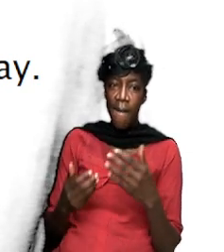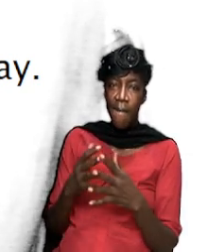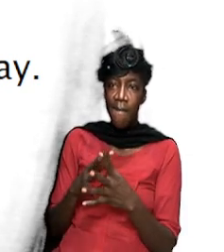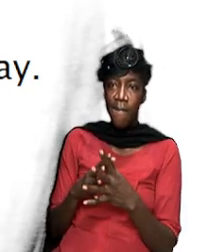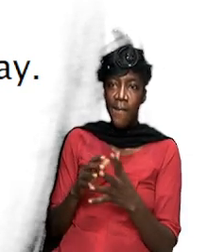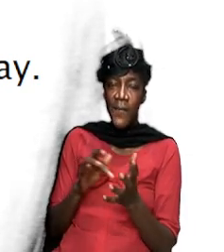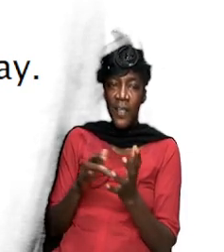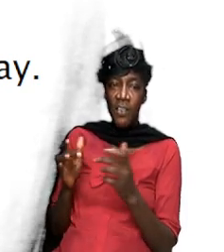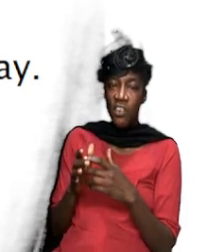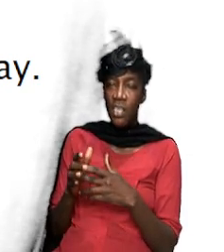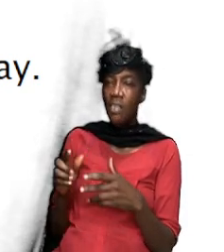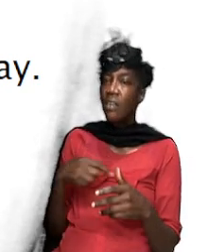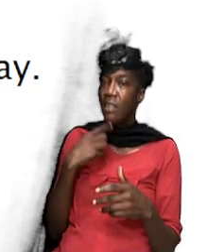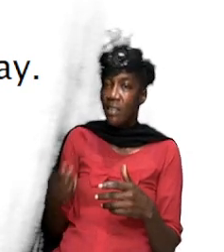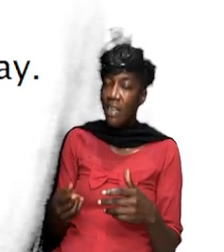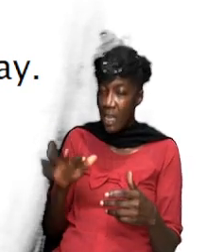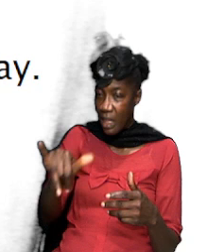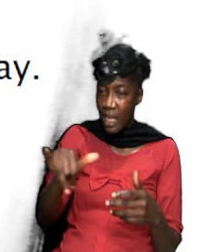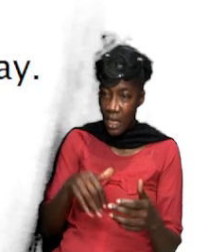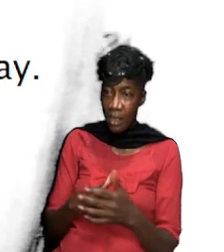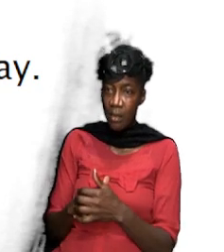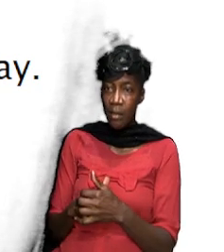And Jesus said, if we do it, you know.